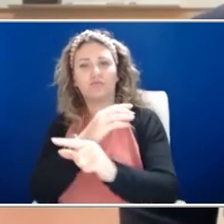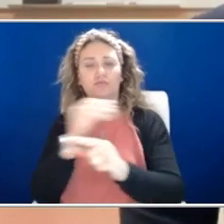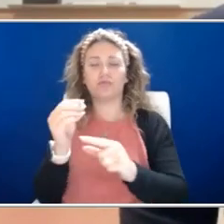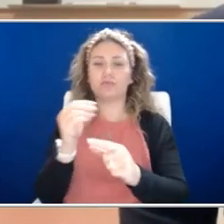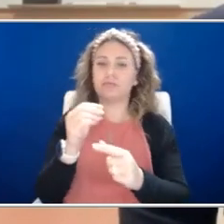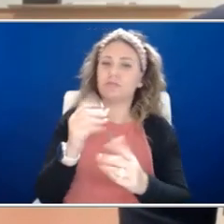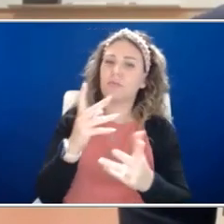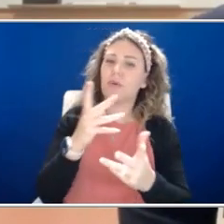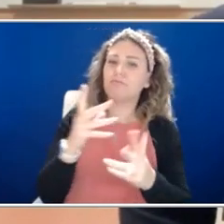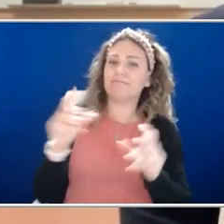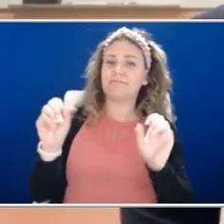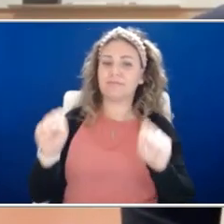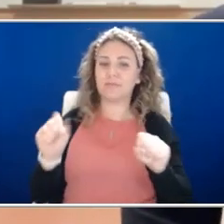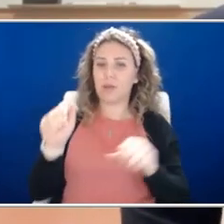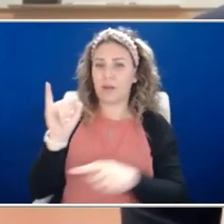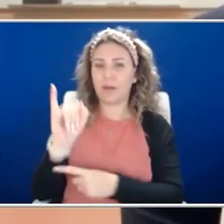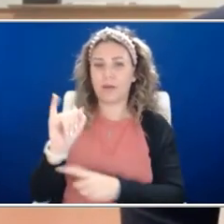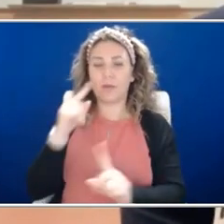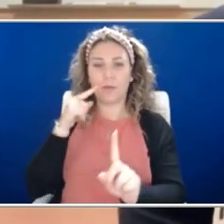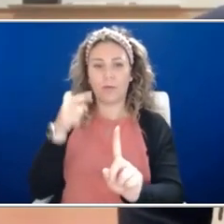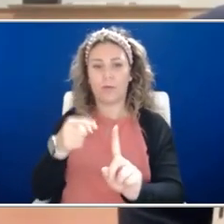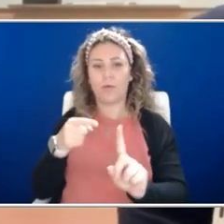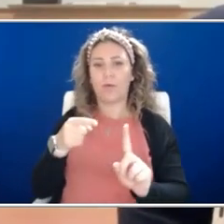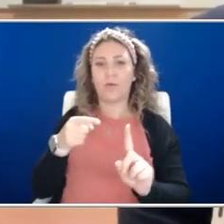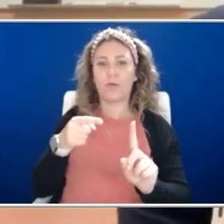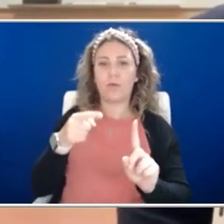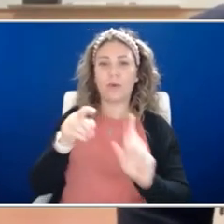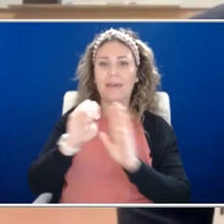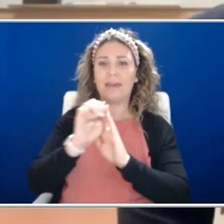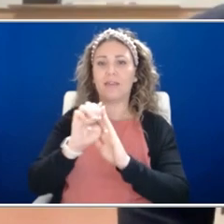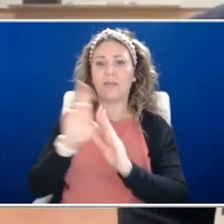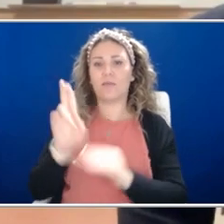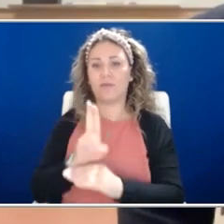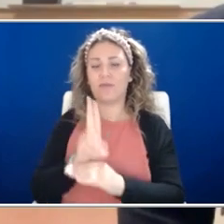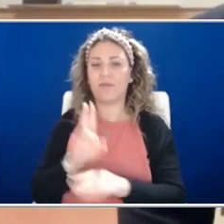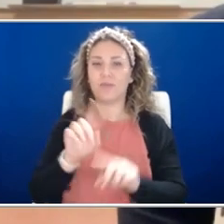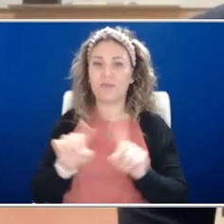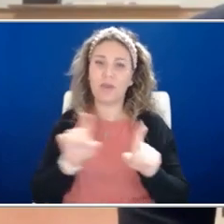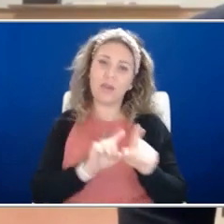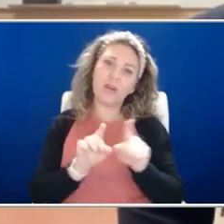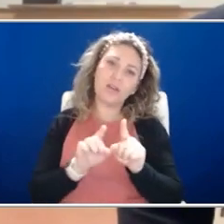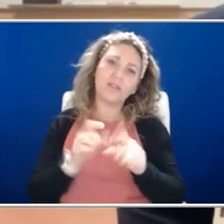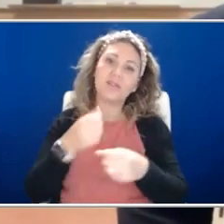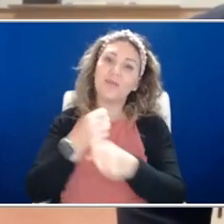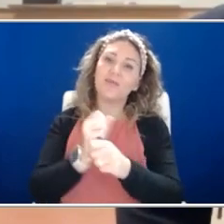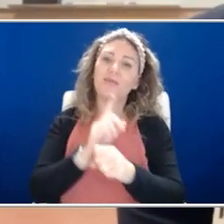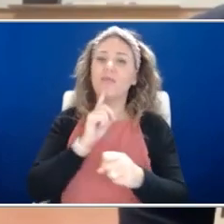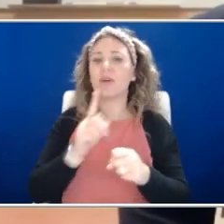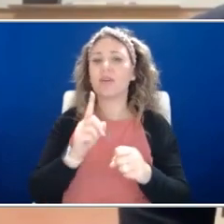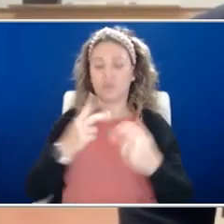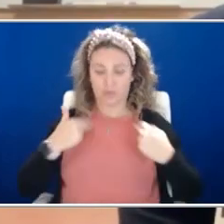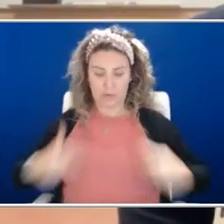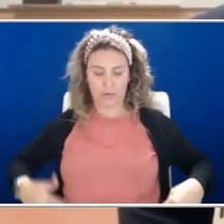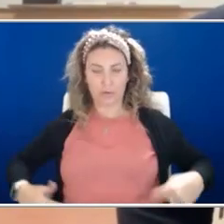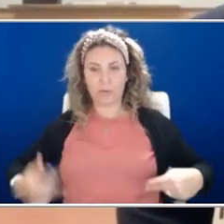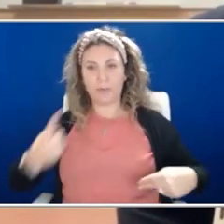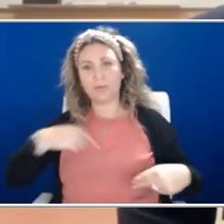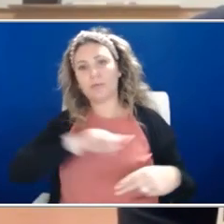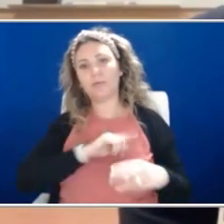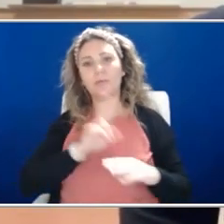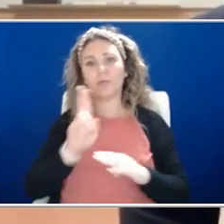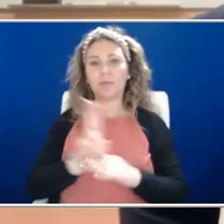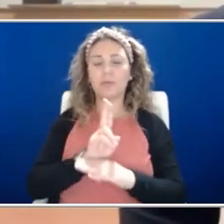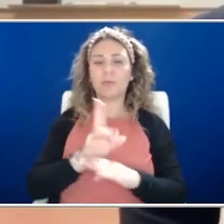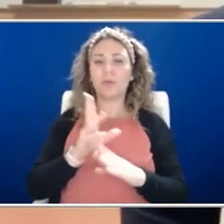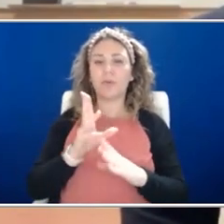so that, you know, the goal obviously is the ethical use, but also making sure that as humans that we are being